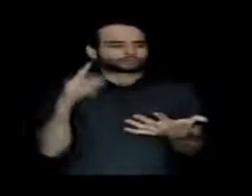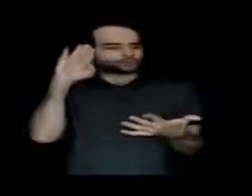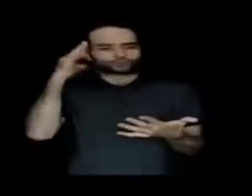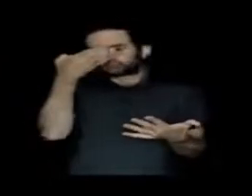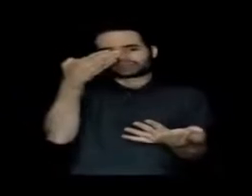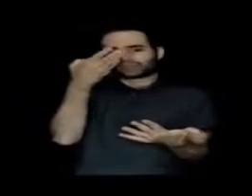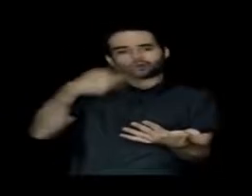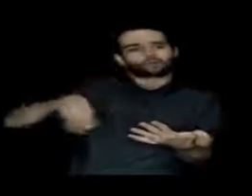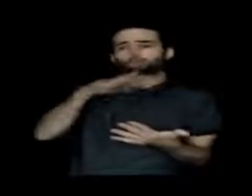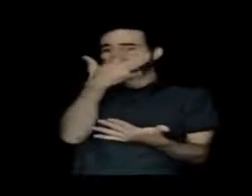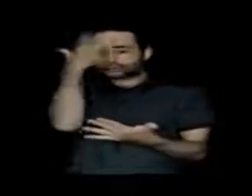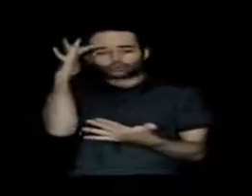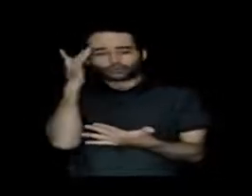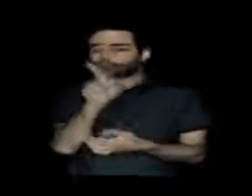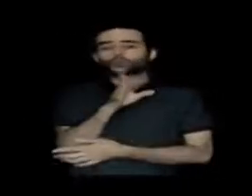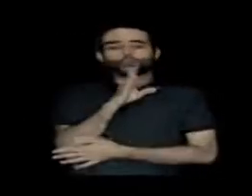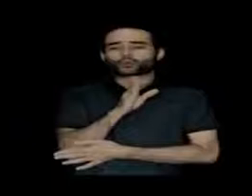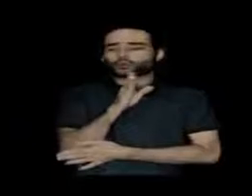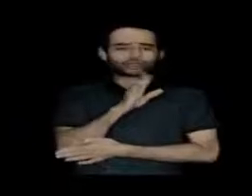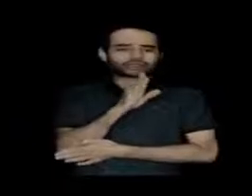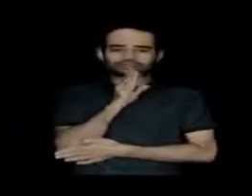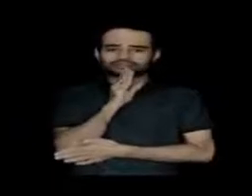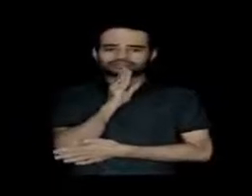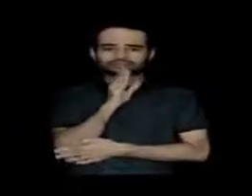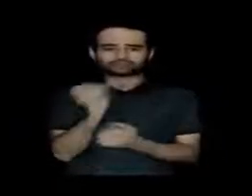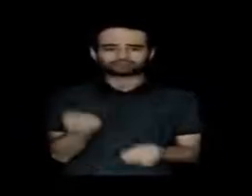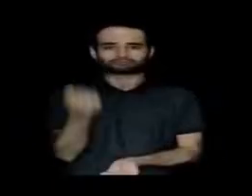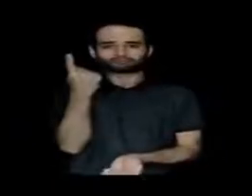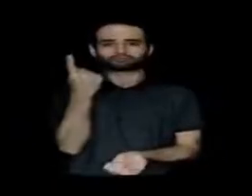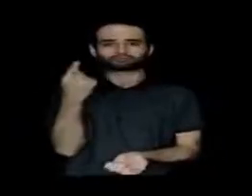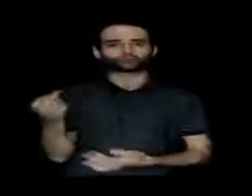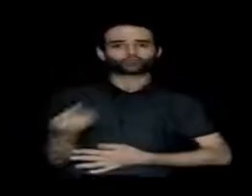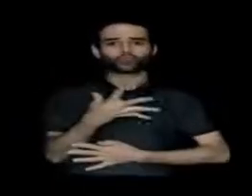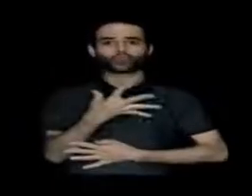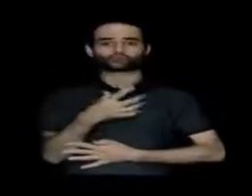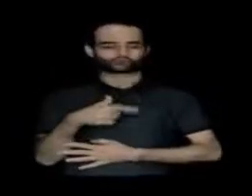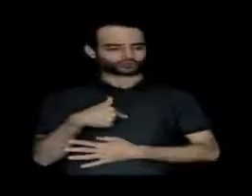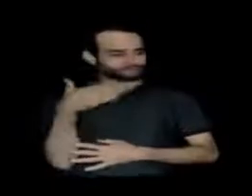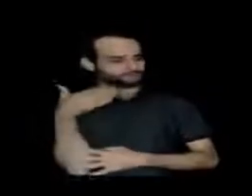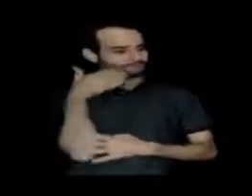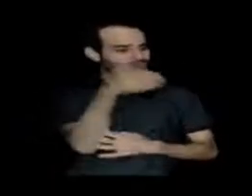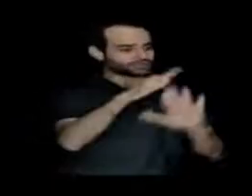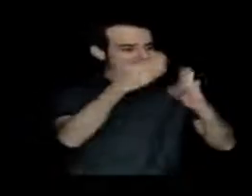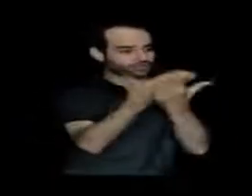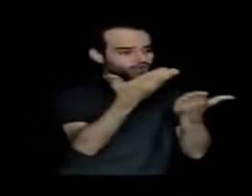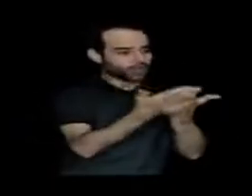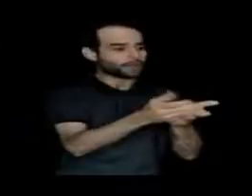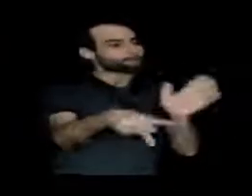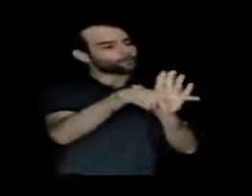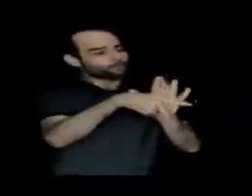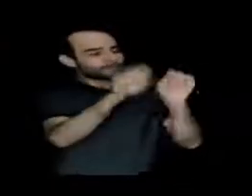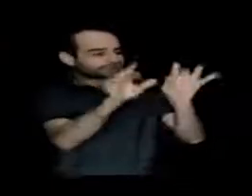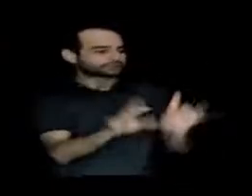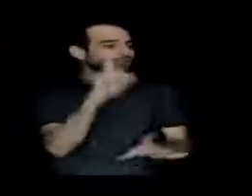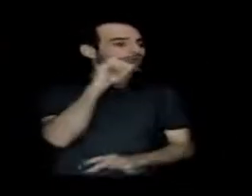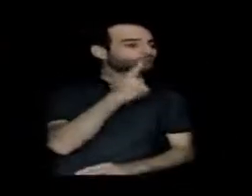or to São Paulo, a place where I would give the best attendance for Janinne. And then, when the news of